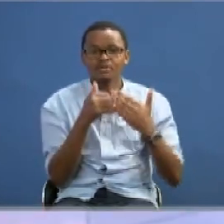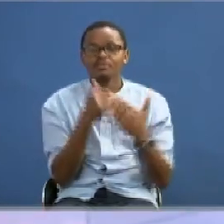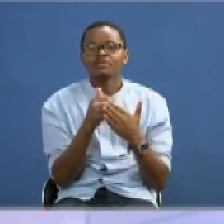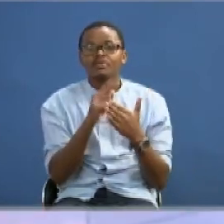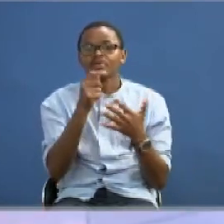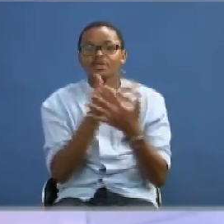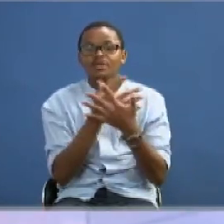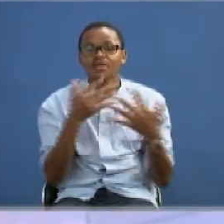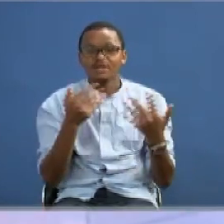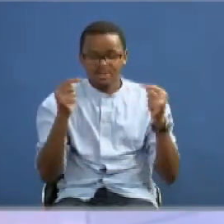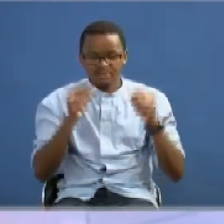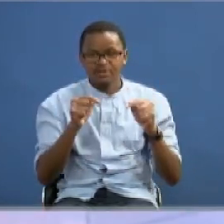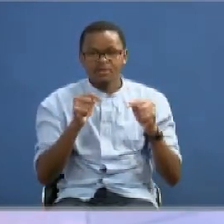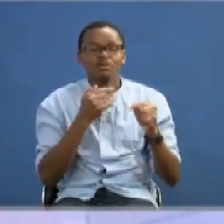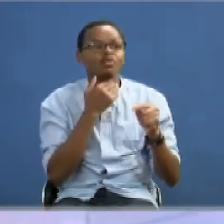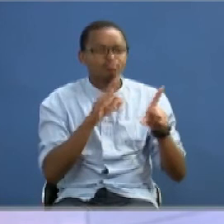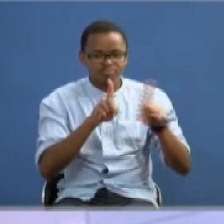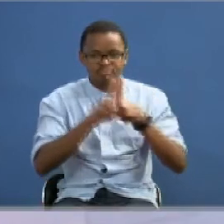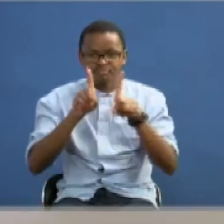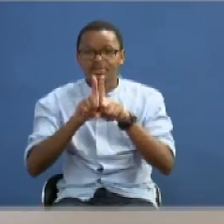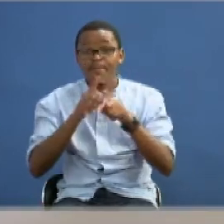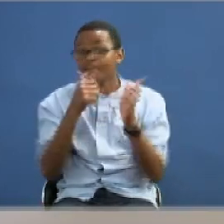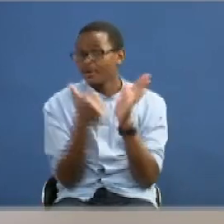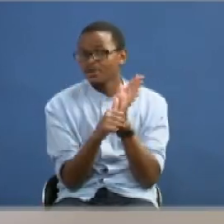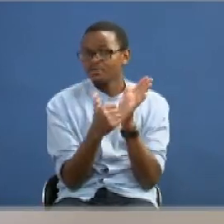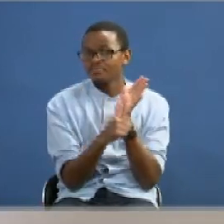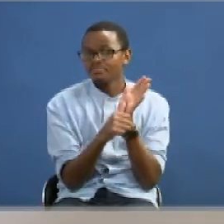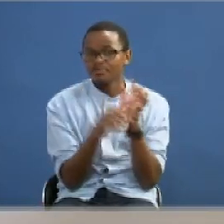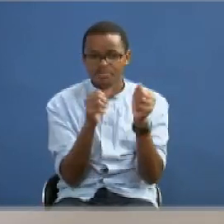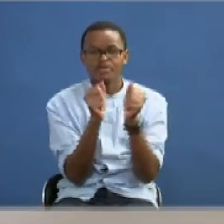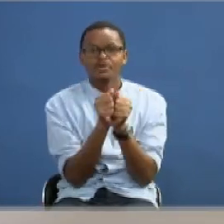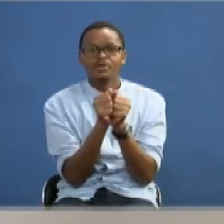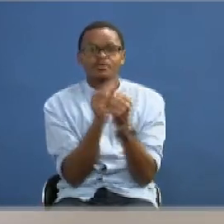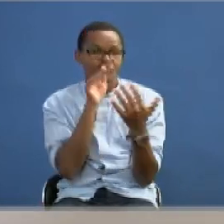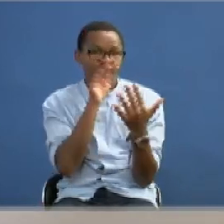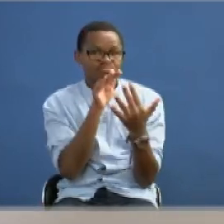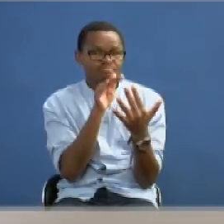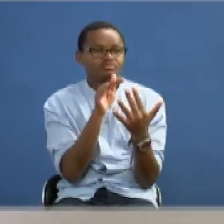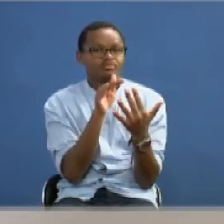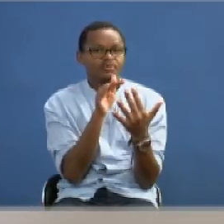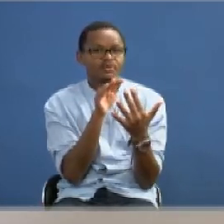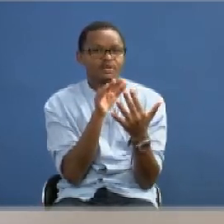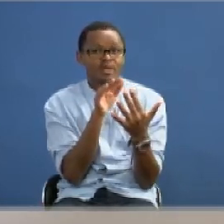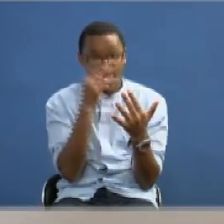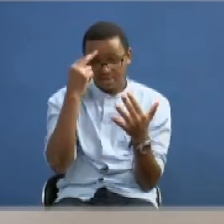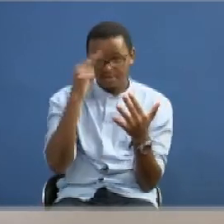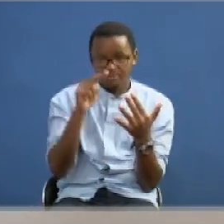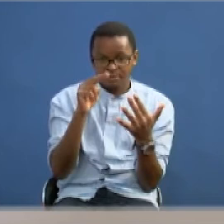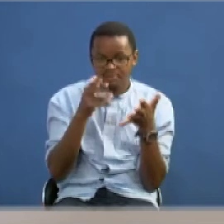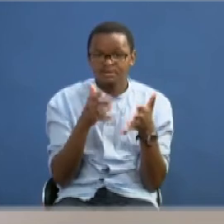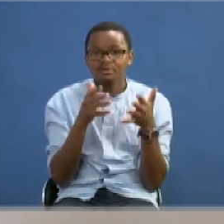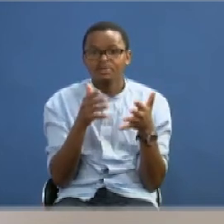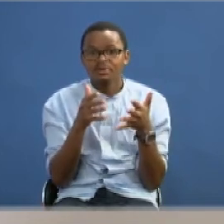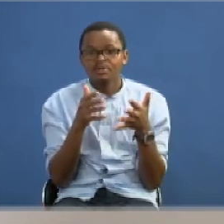the items that come. I would also have a problem with the approach that I saw, and this